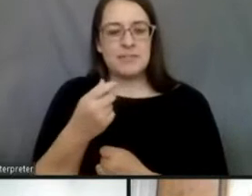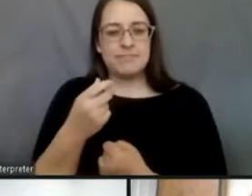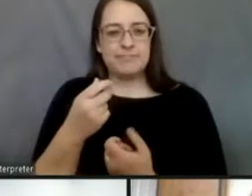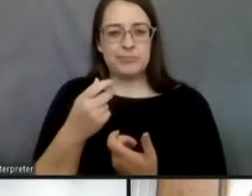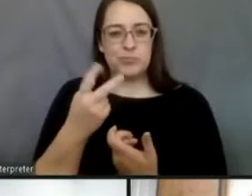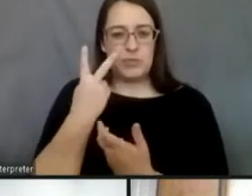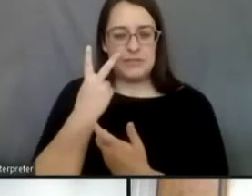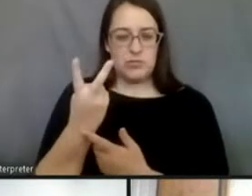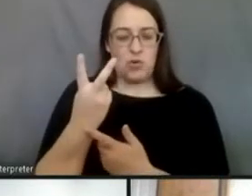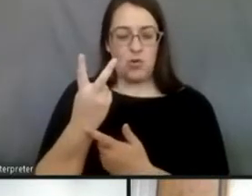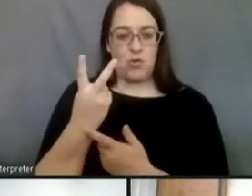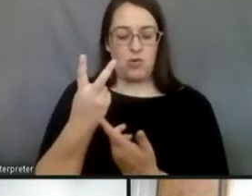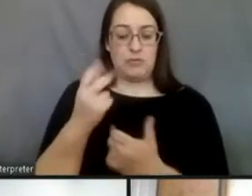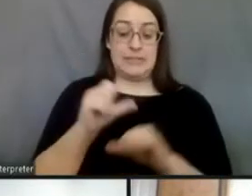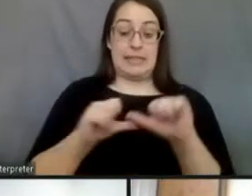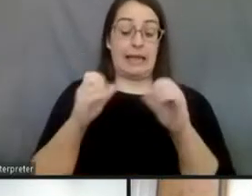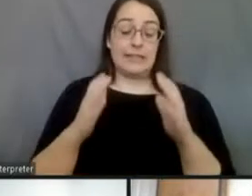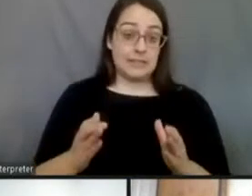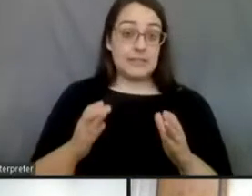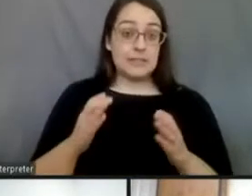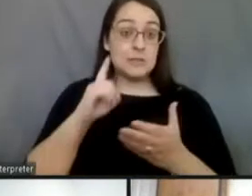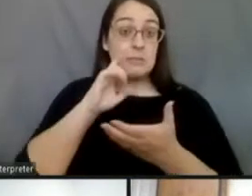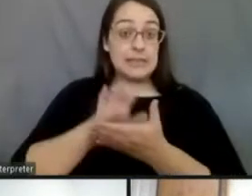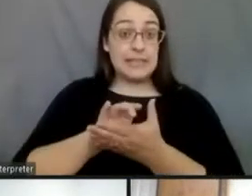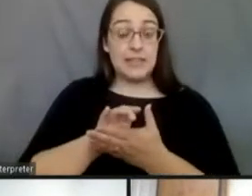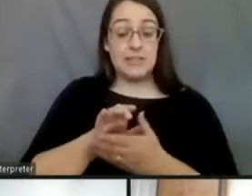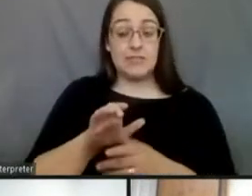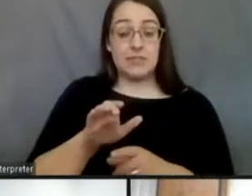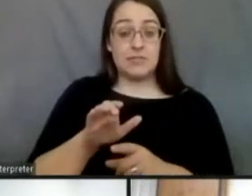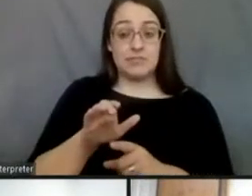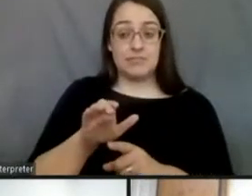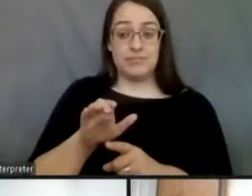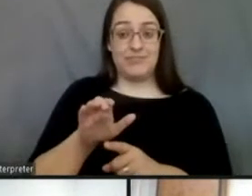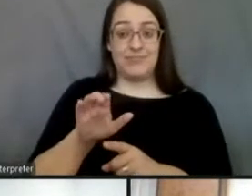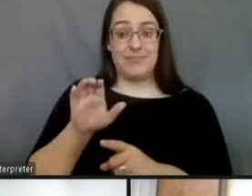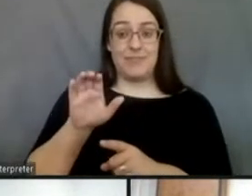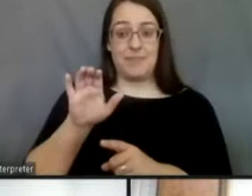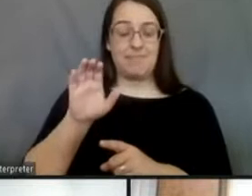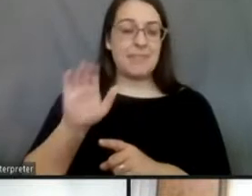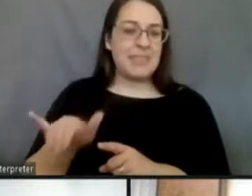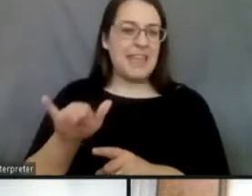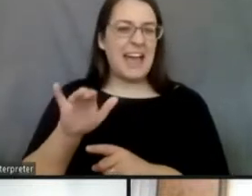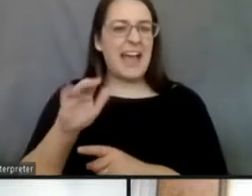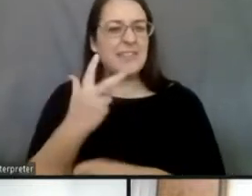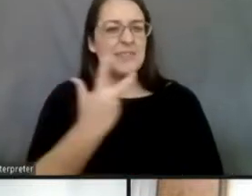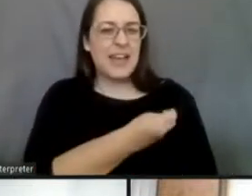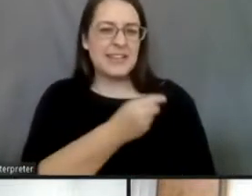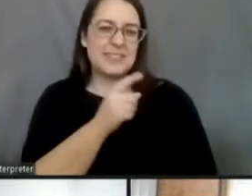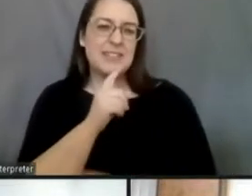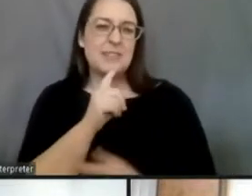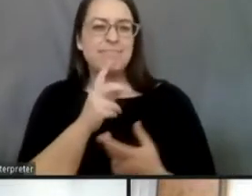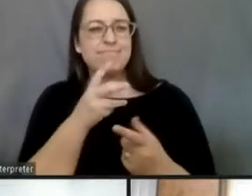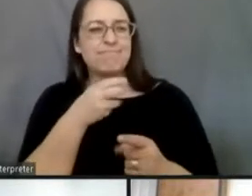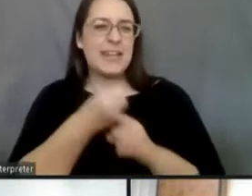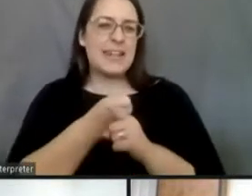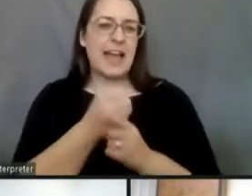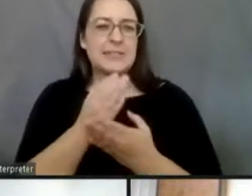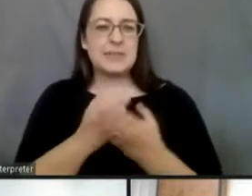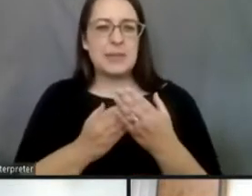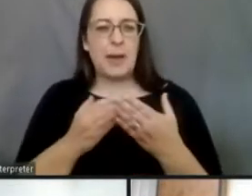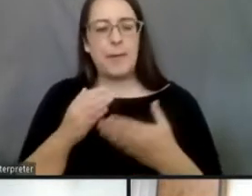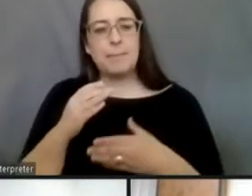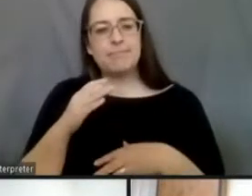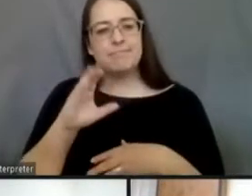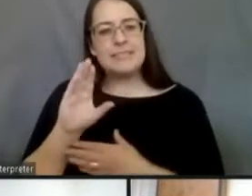believe, the scientists believe, by the vaccine, and that attacked some of the platelets that are the